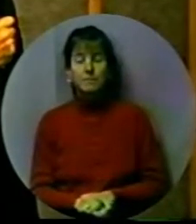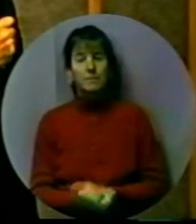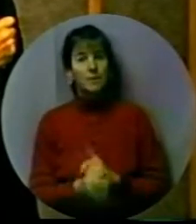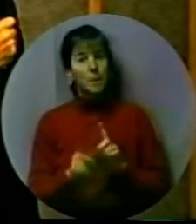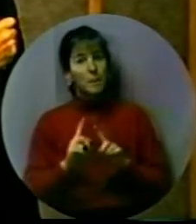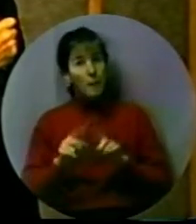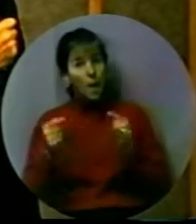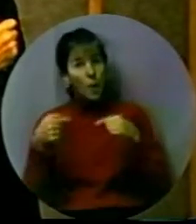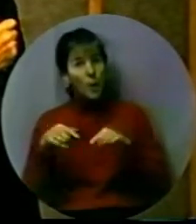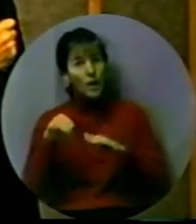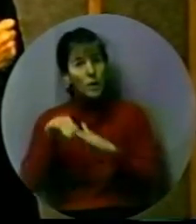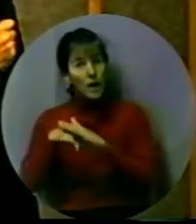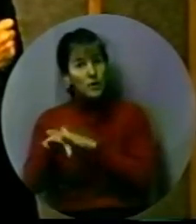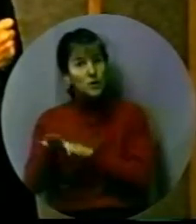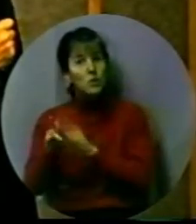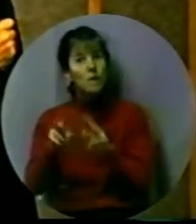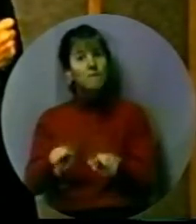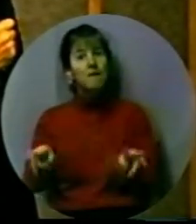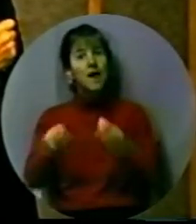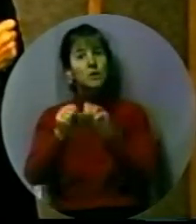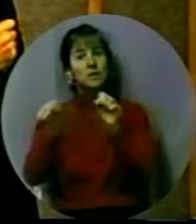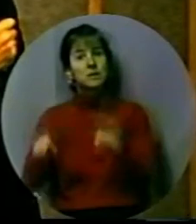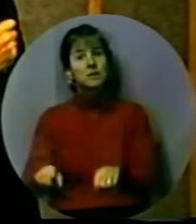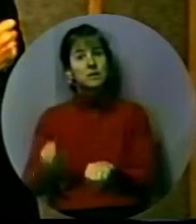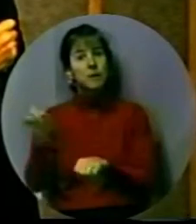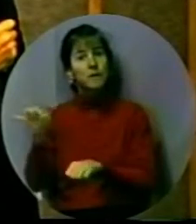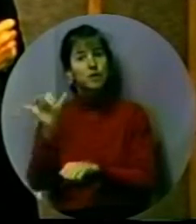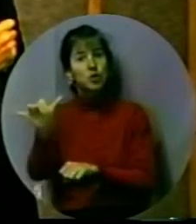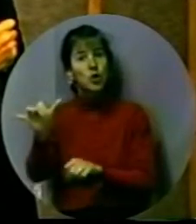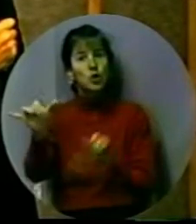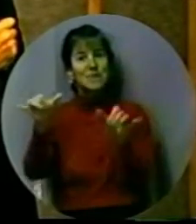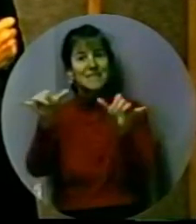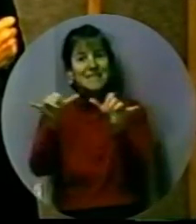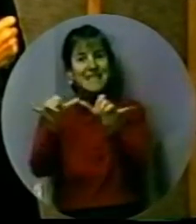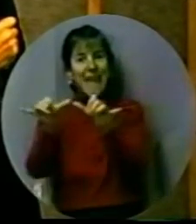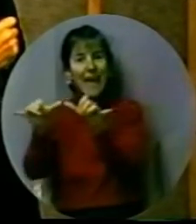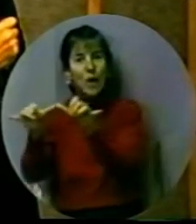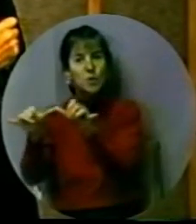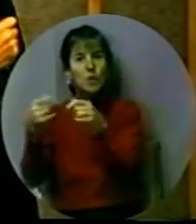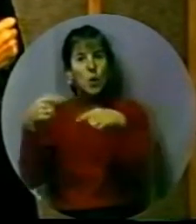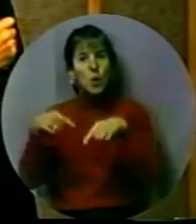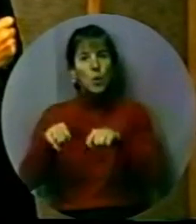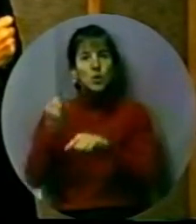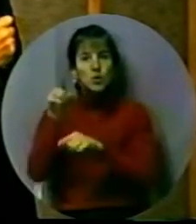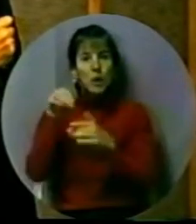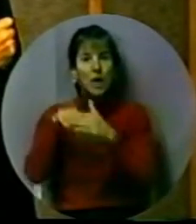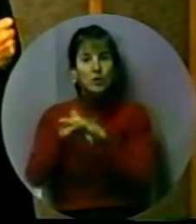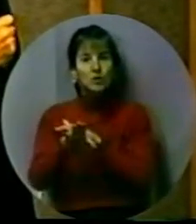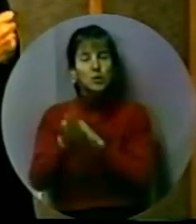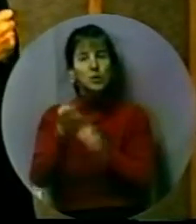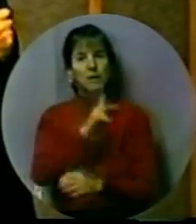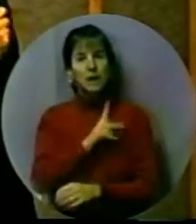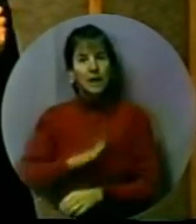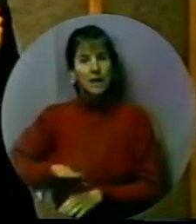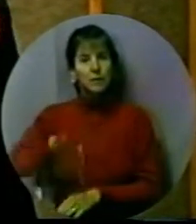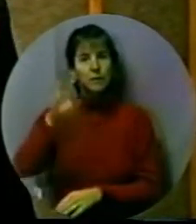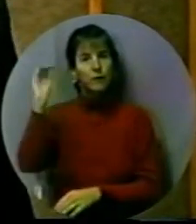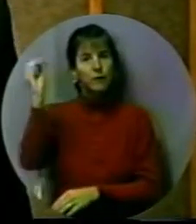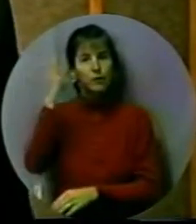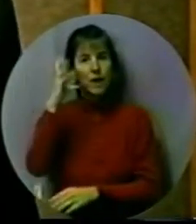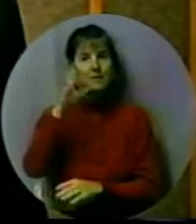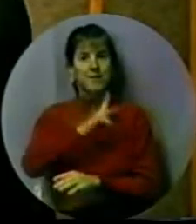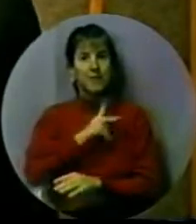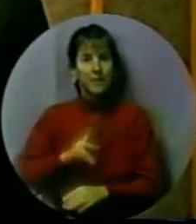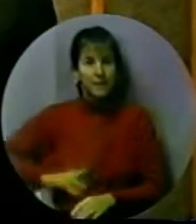But when you enter into the value system of eternal scales, when you enter into the kingdom of grace and